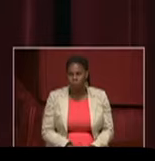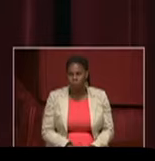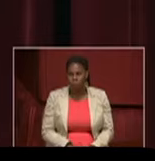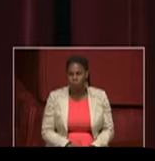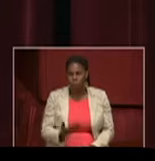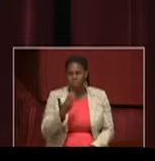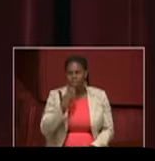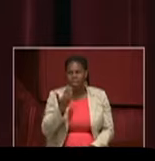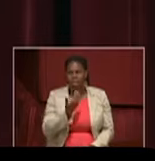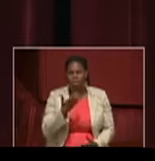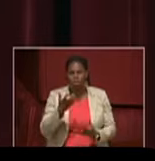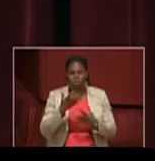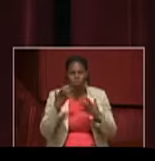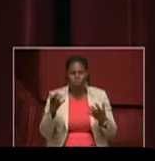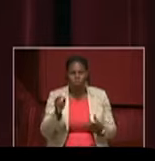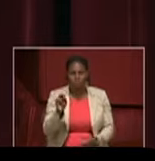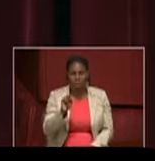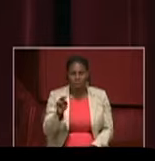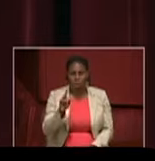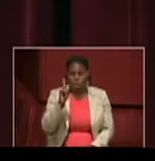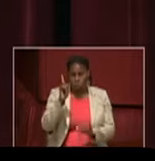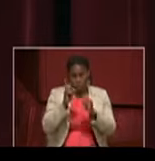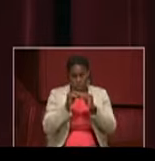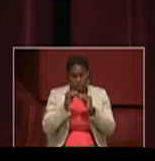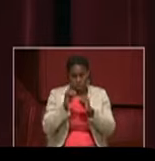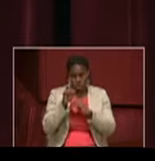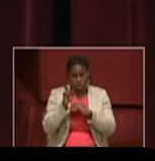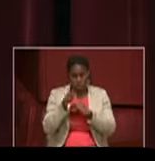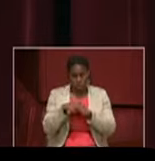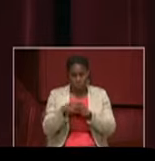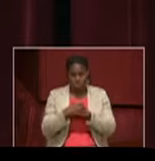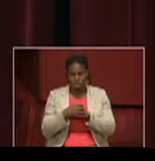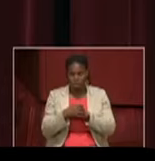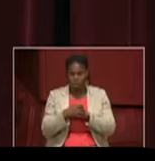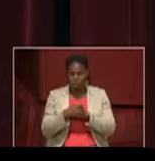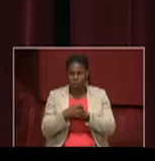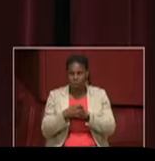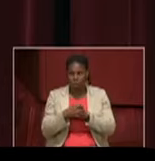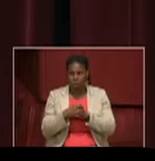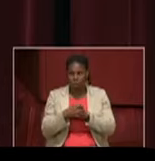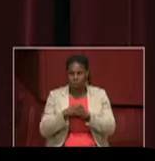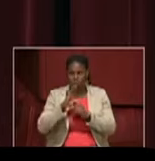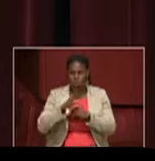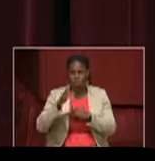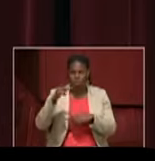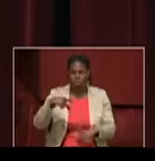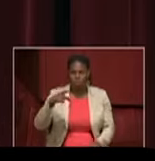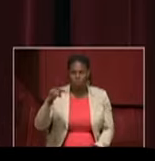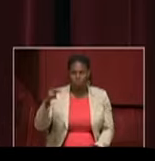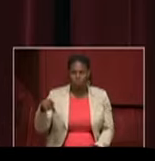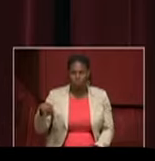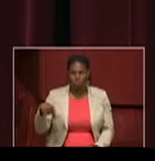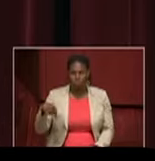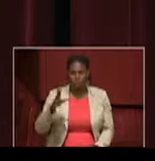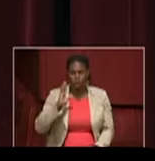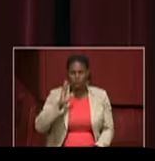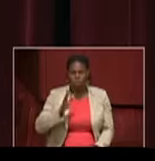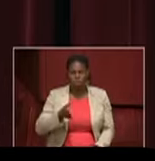Thank you so much, Nancy. We have one more question, not to put you on the spot. Your PowerPoint, will that